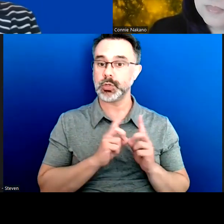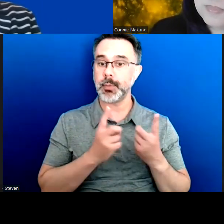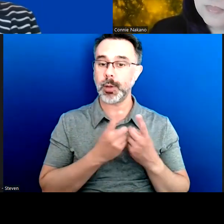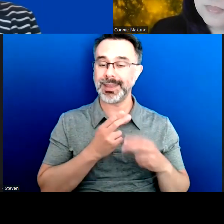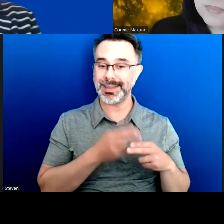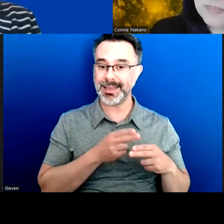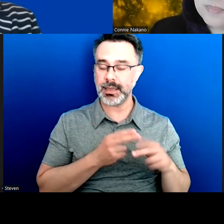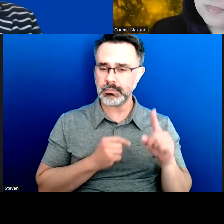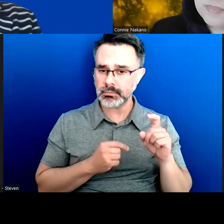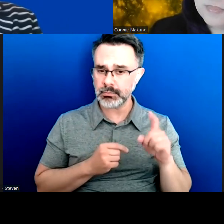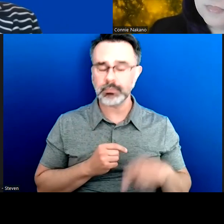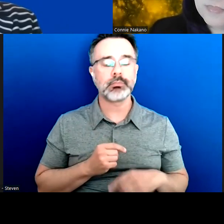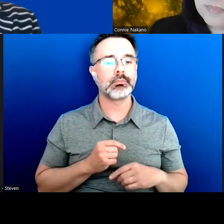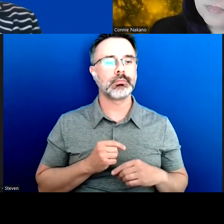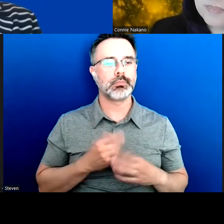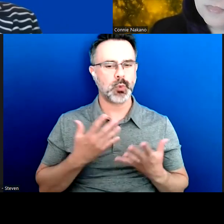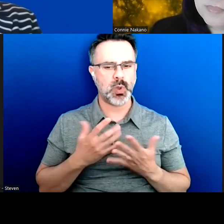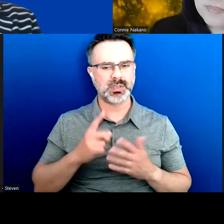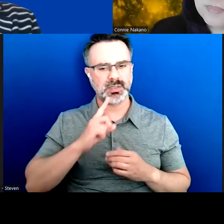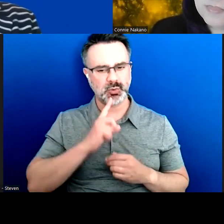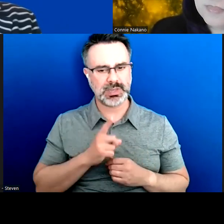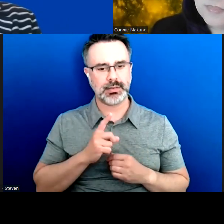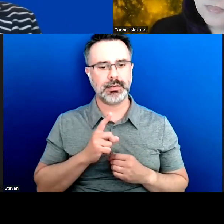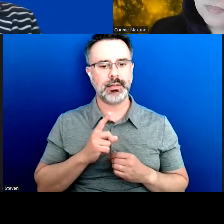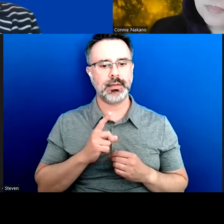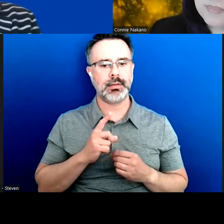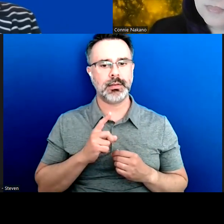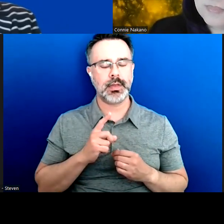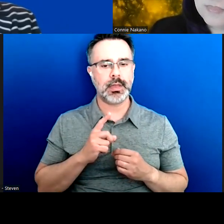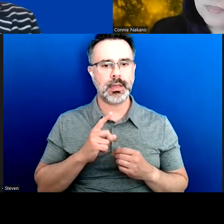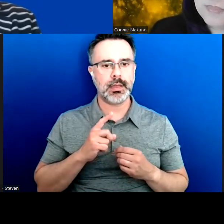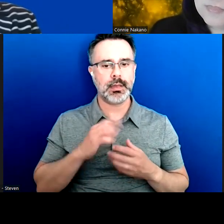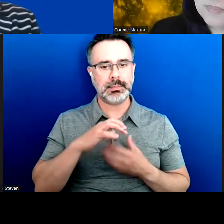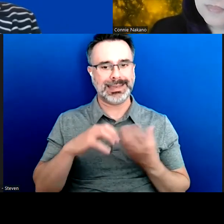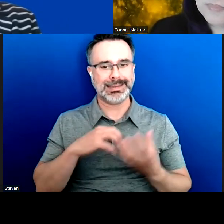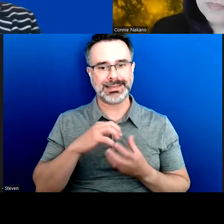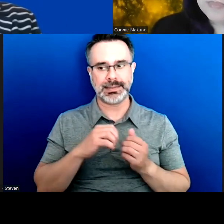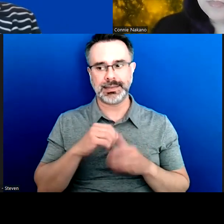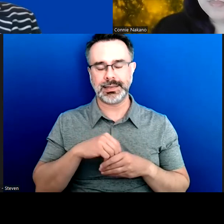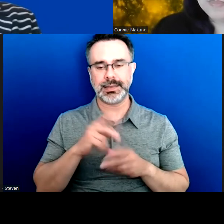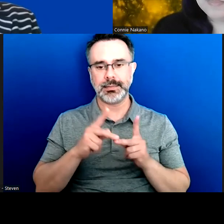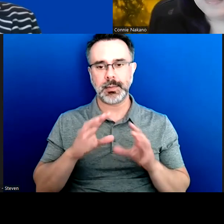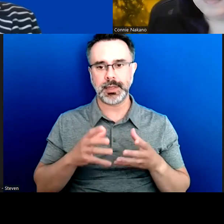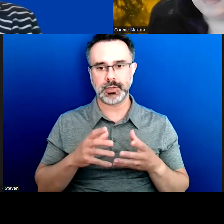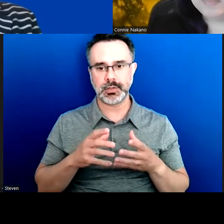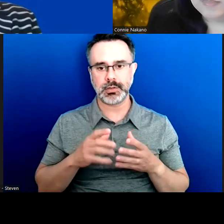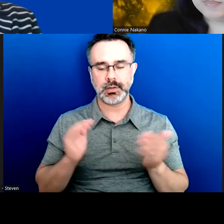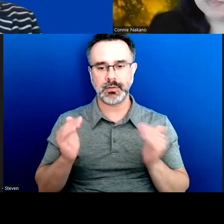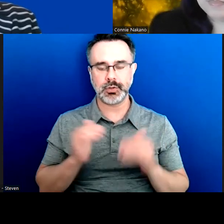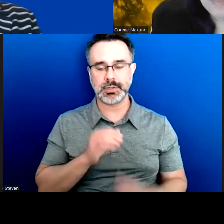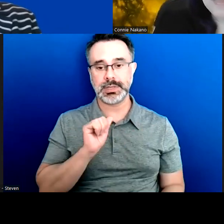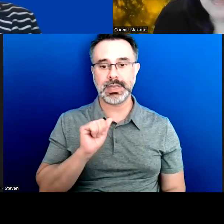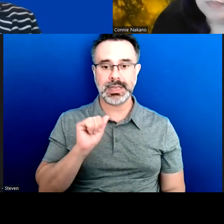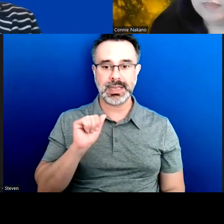And what is the real mix in the population of aged versus disabled,